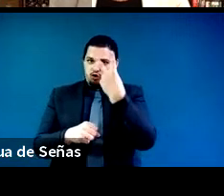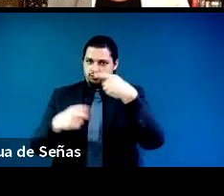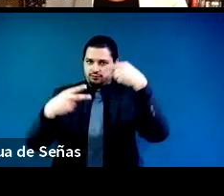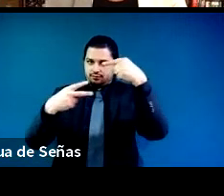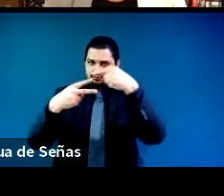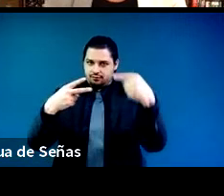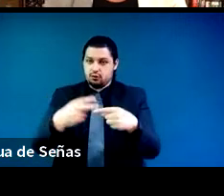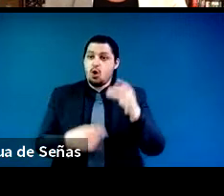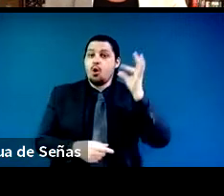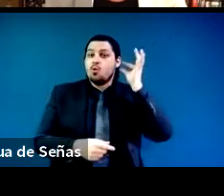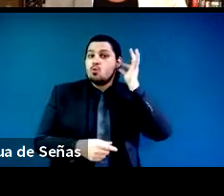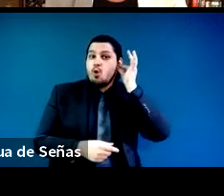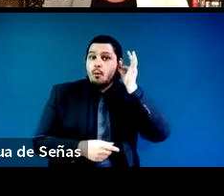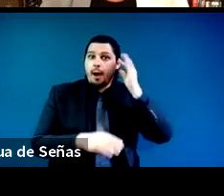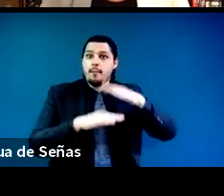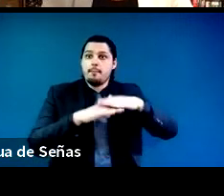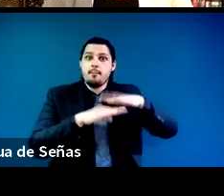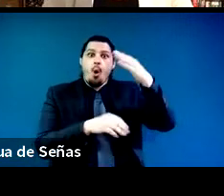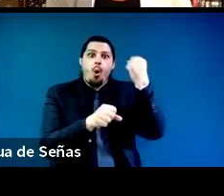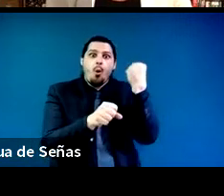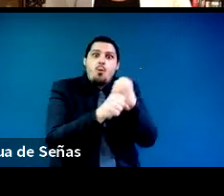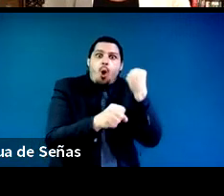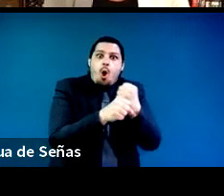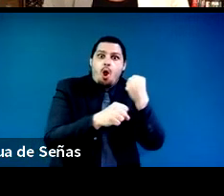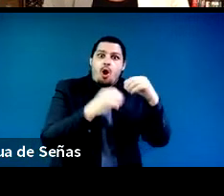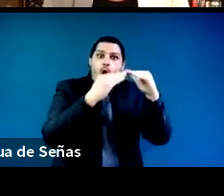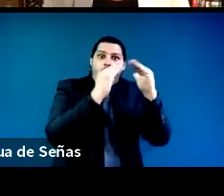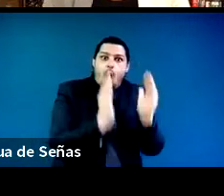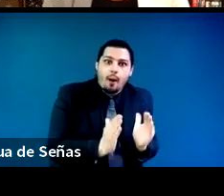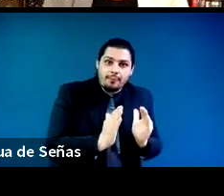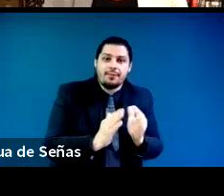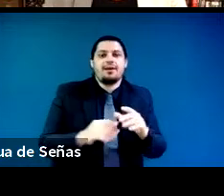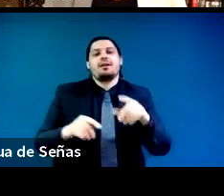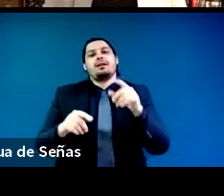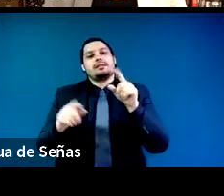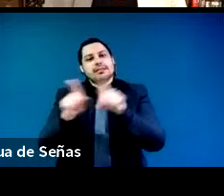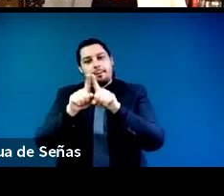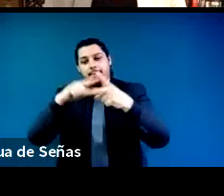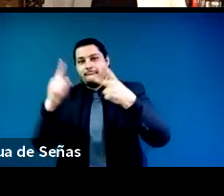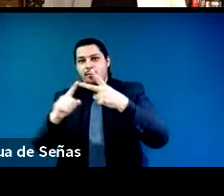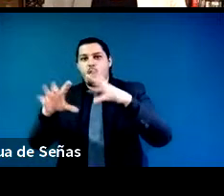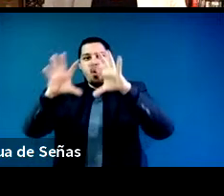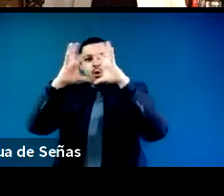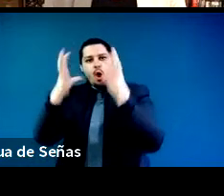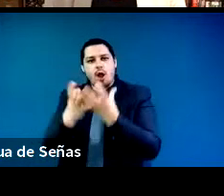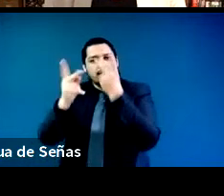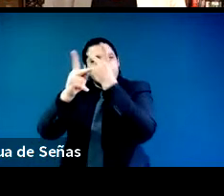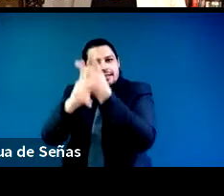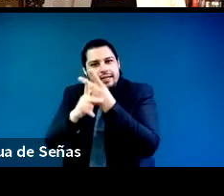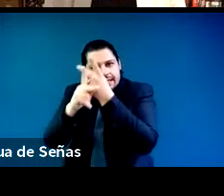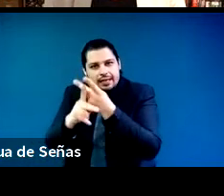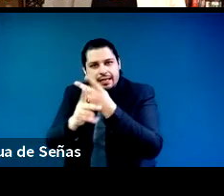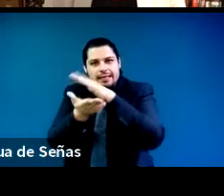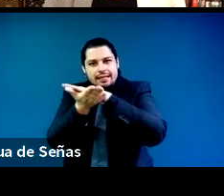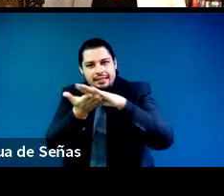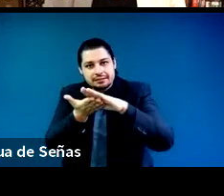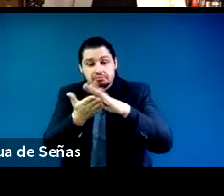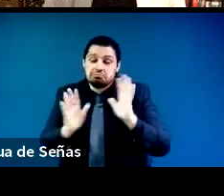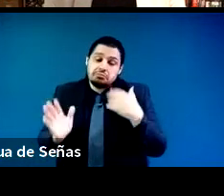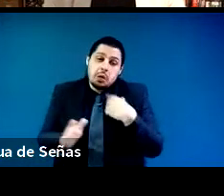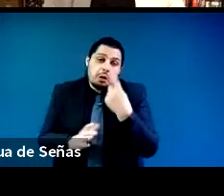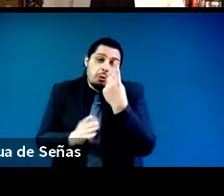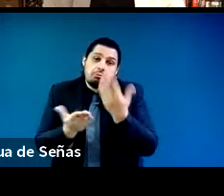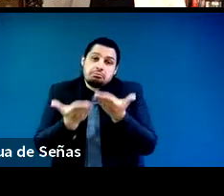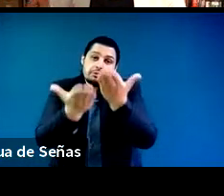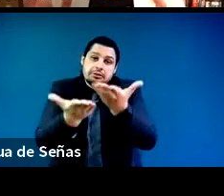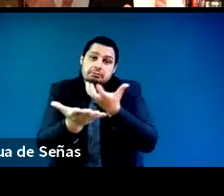Eso es lo que se me ocurre decir. Gracias, Sonia. I believe that some of you were not able to listen to the English interpretation, so